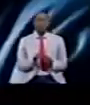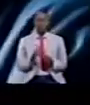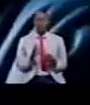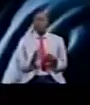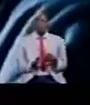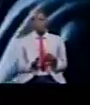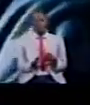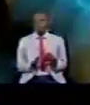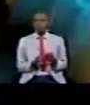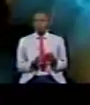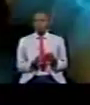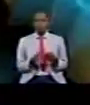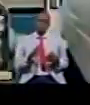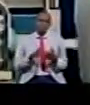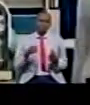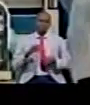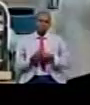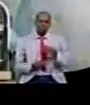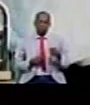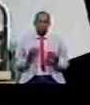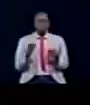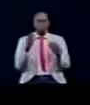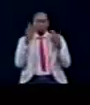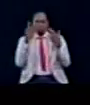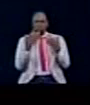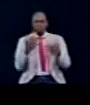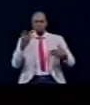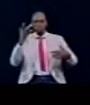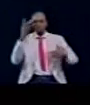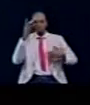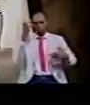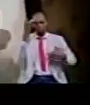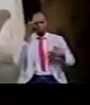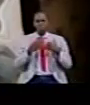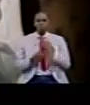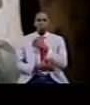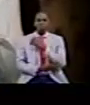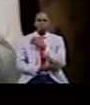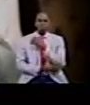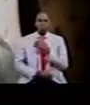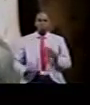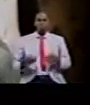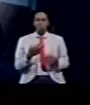In Jesus' name we pray. Amen.